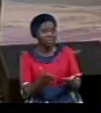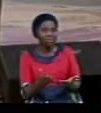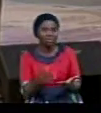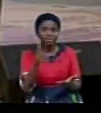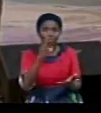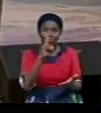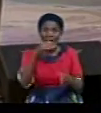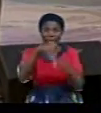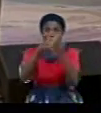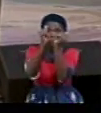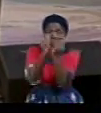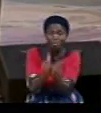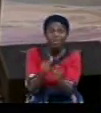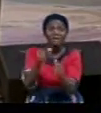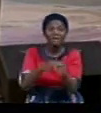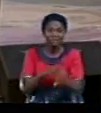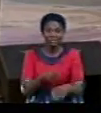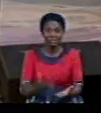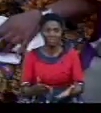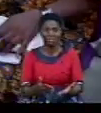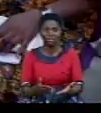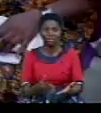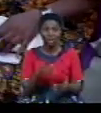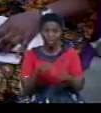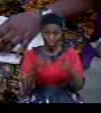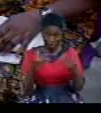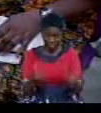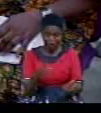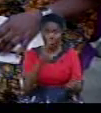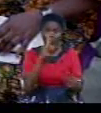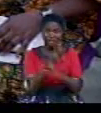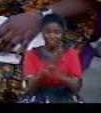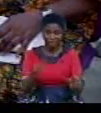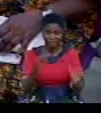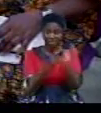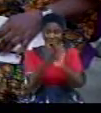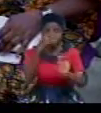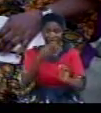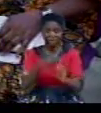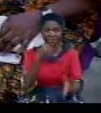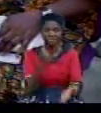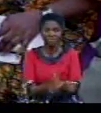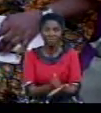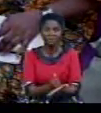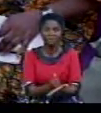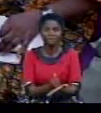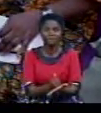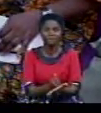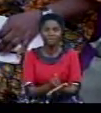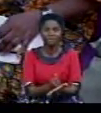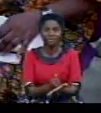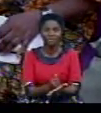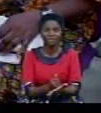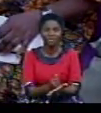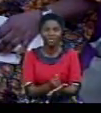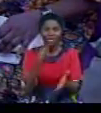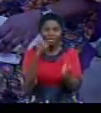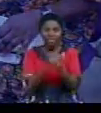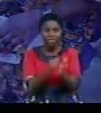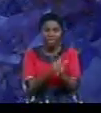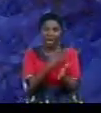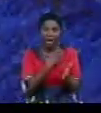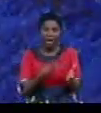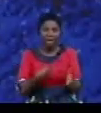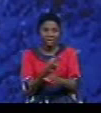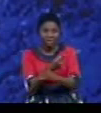your life. You're free tonight in Jesus' name. And deliver them who through fear